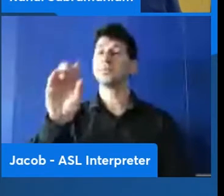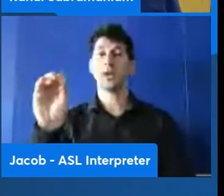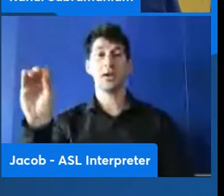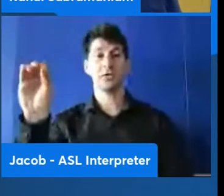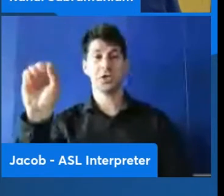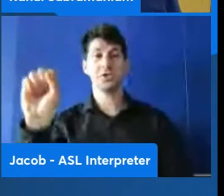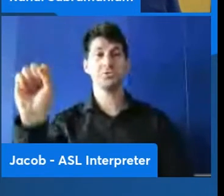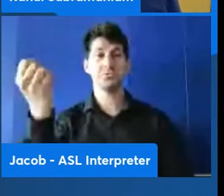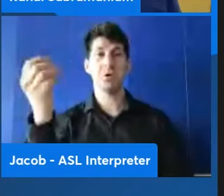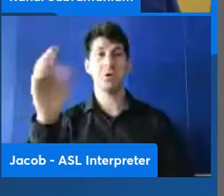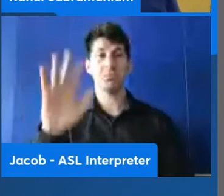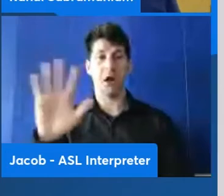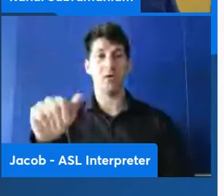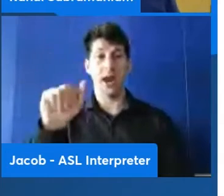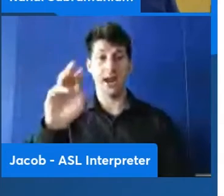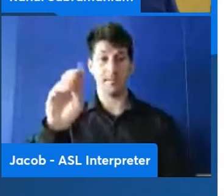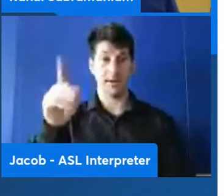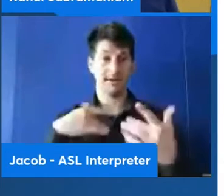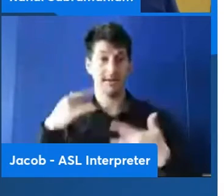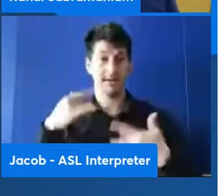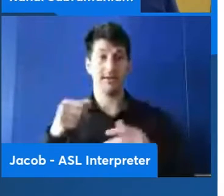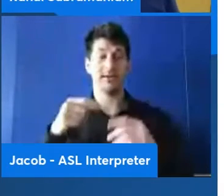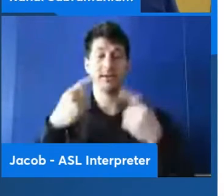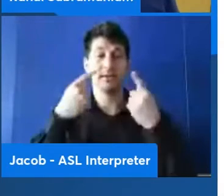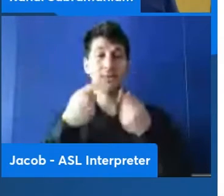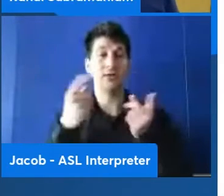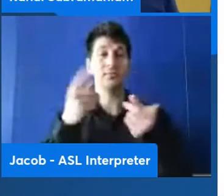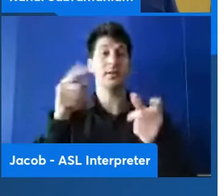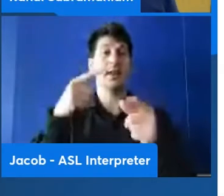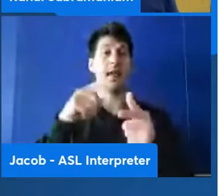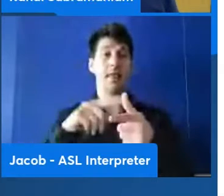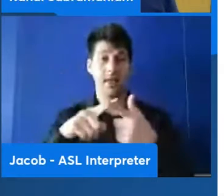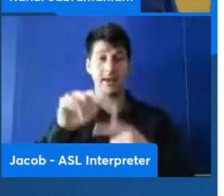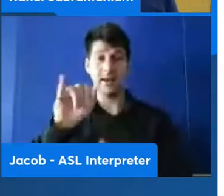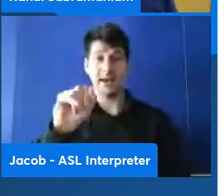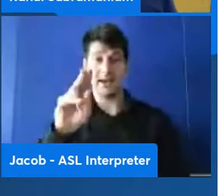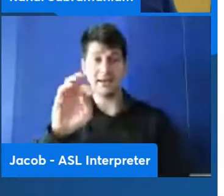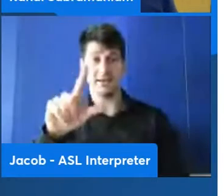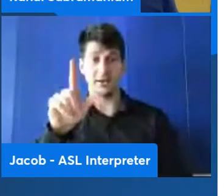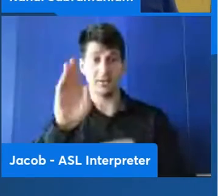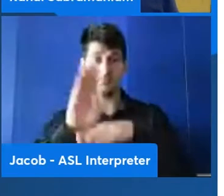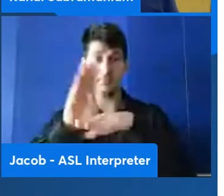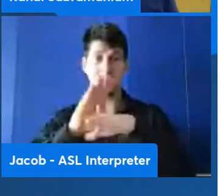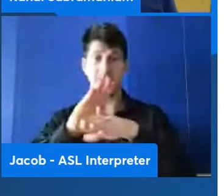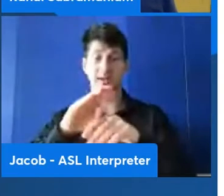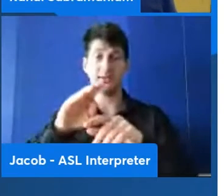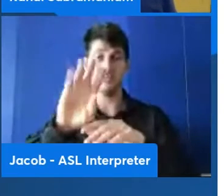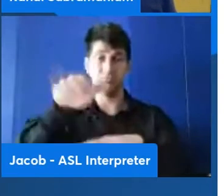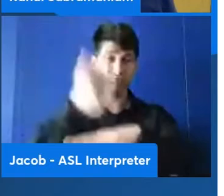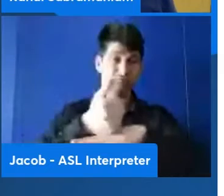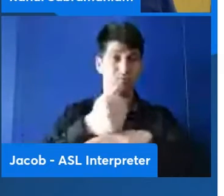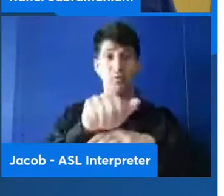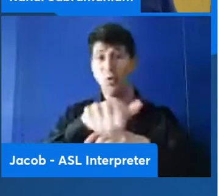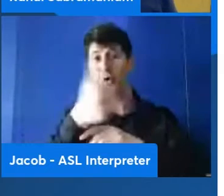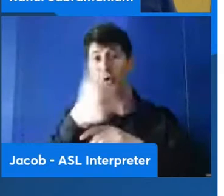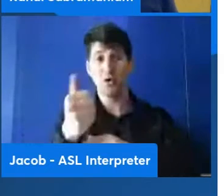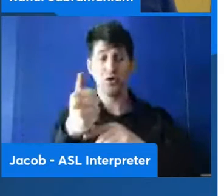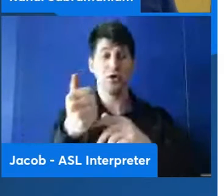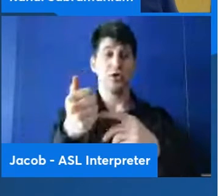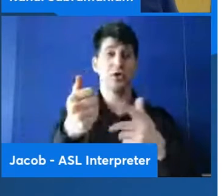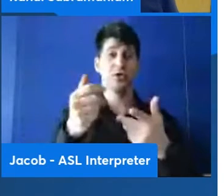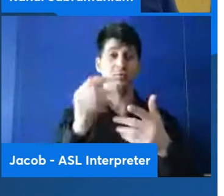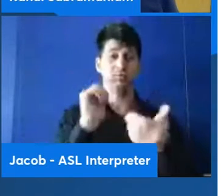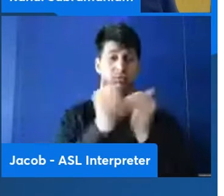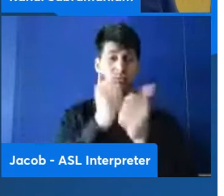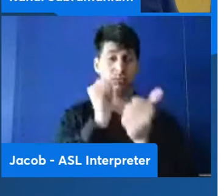had some exciting offerings, but then Intel hit back hard, and I guess started this era of, they